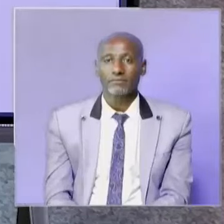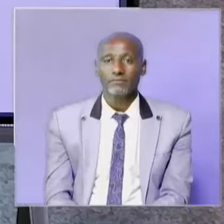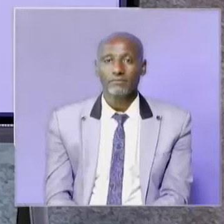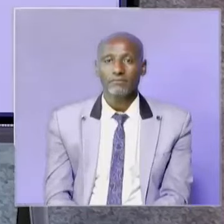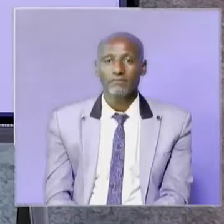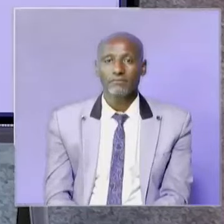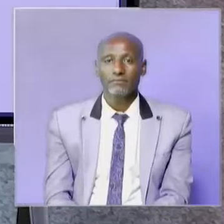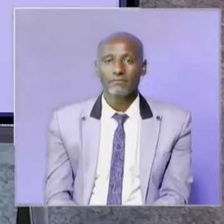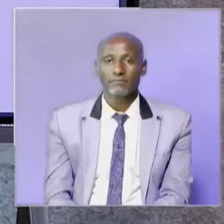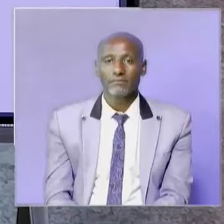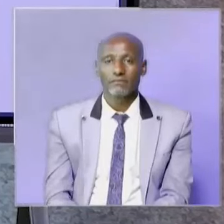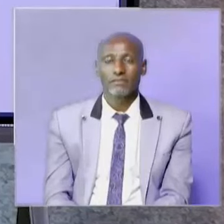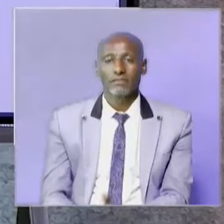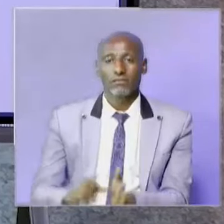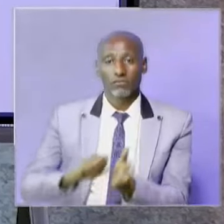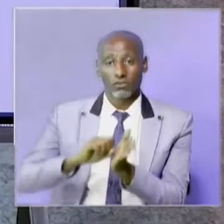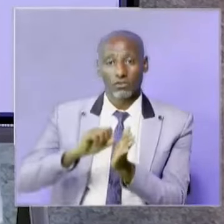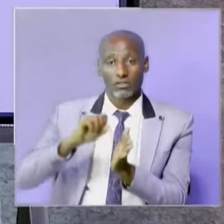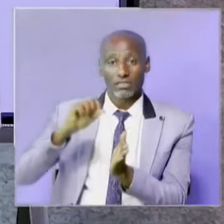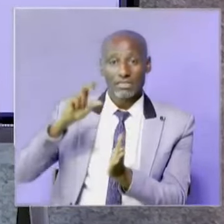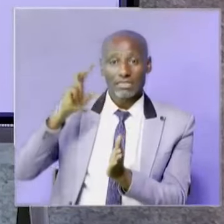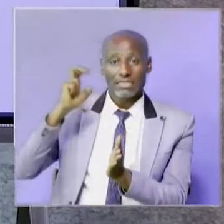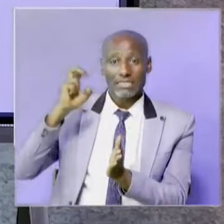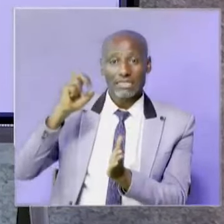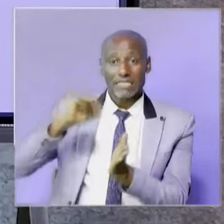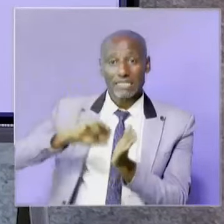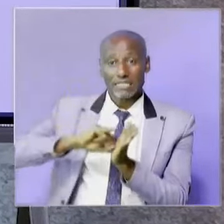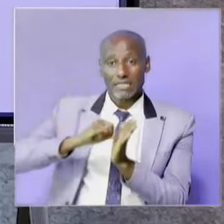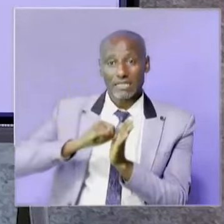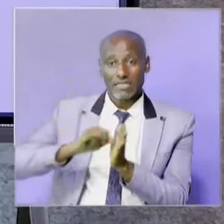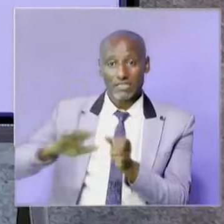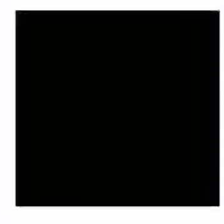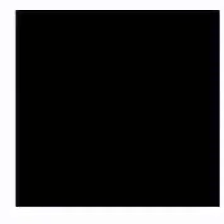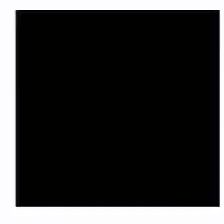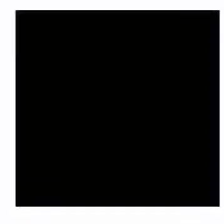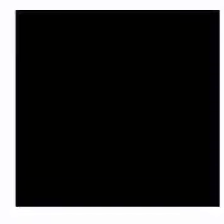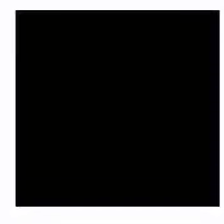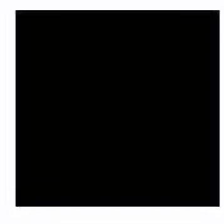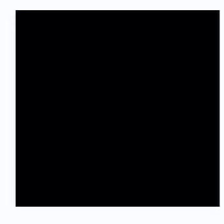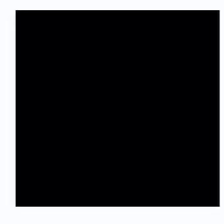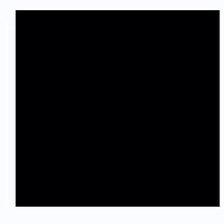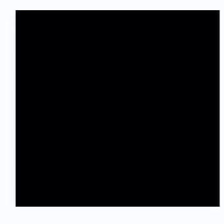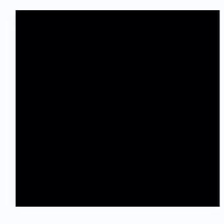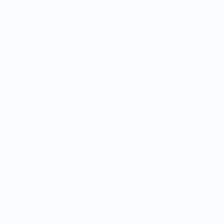30 seconds, try to complete this one. Do it.